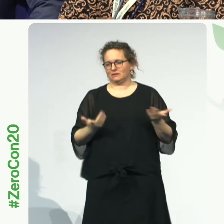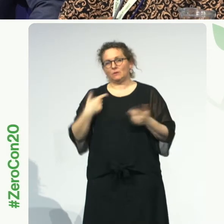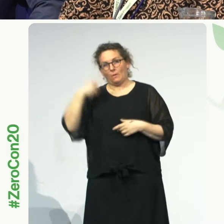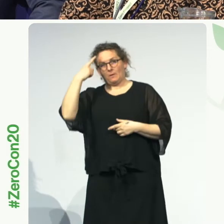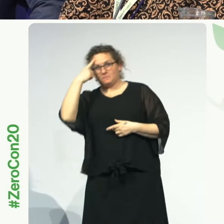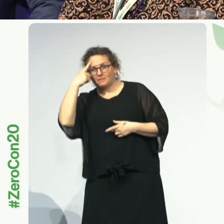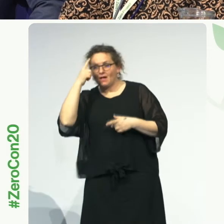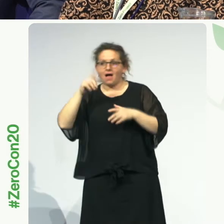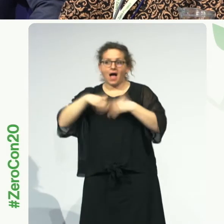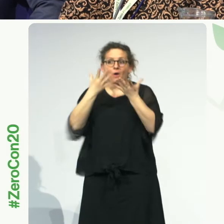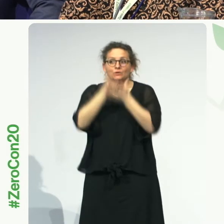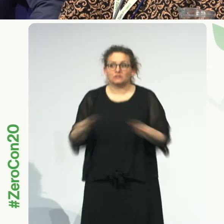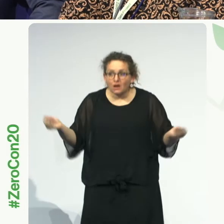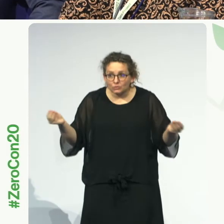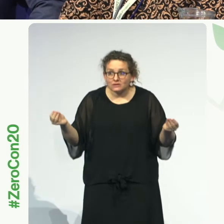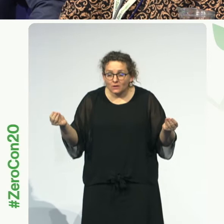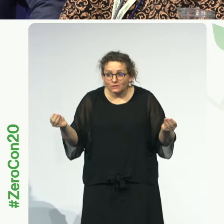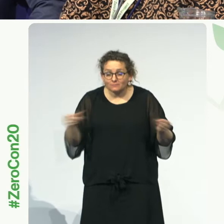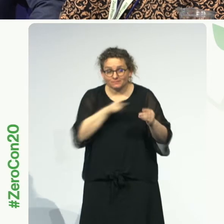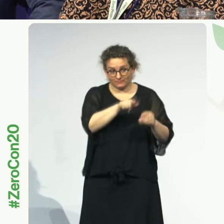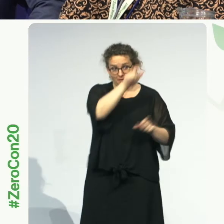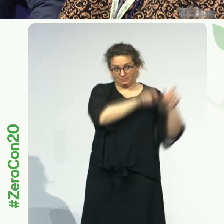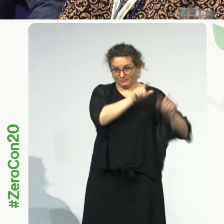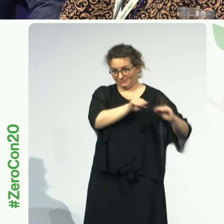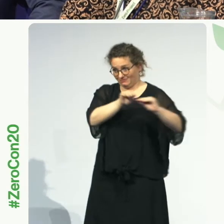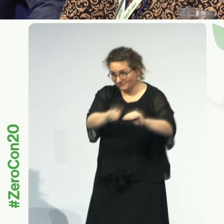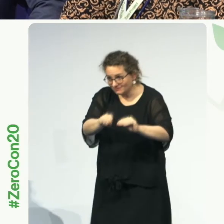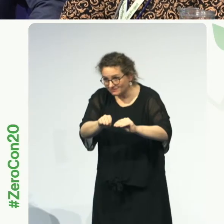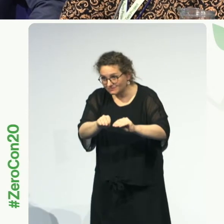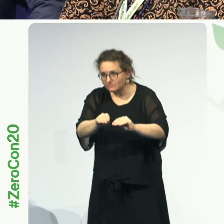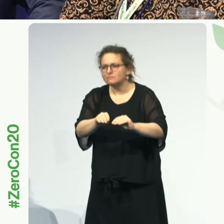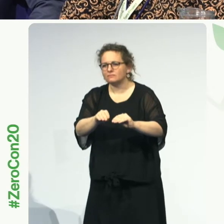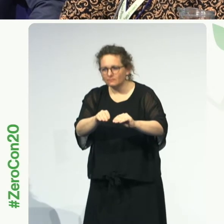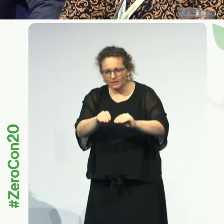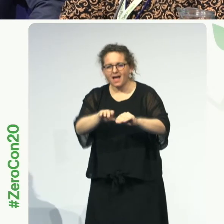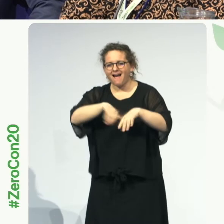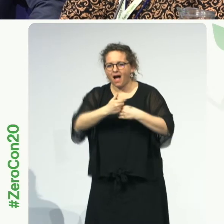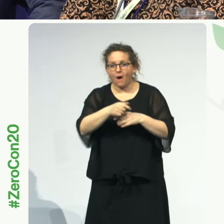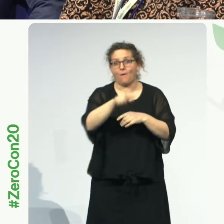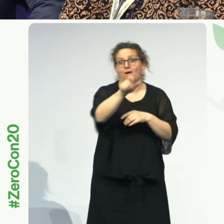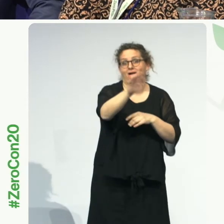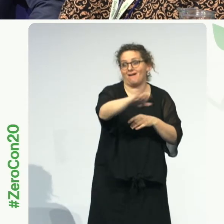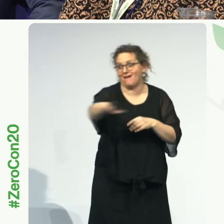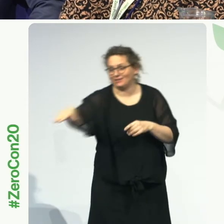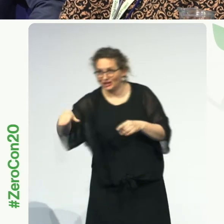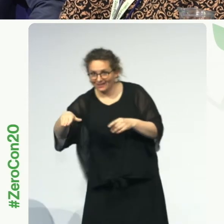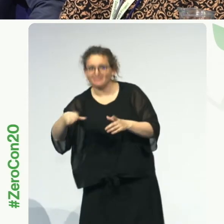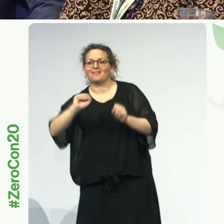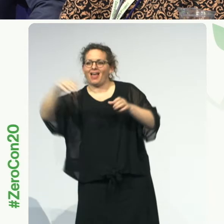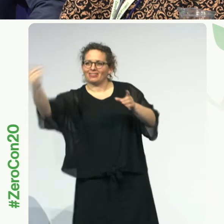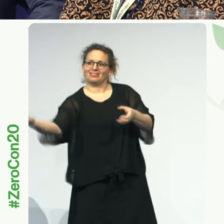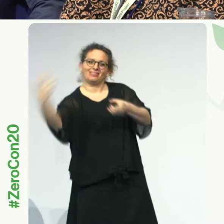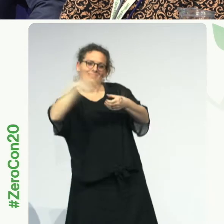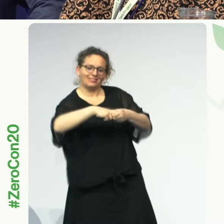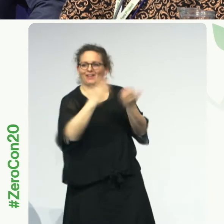approach. So from 2016, we worked with Enabling